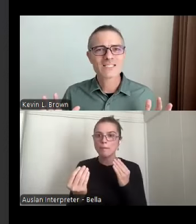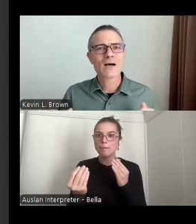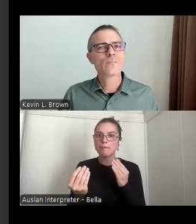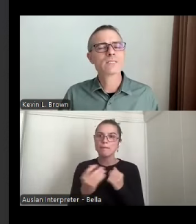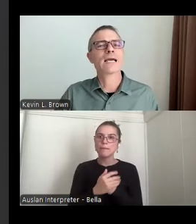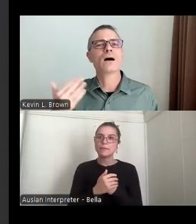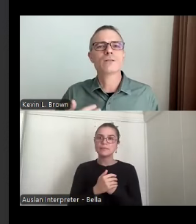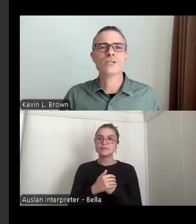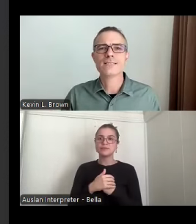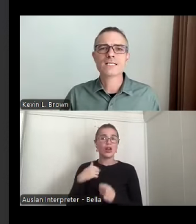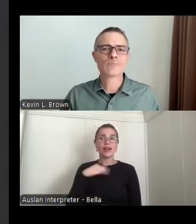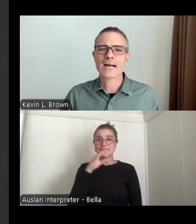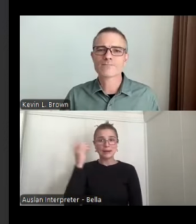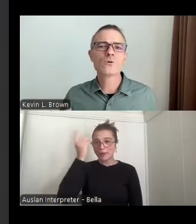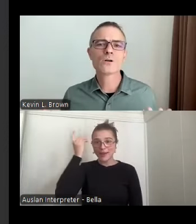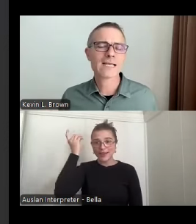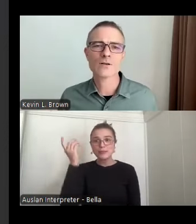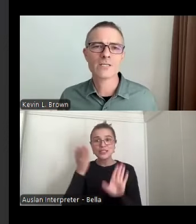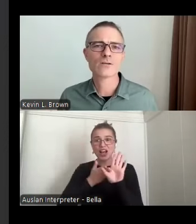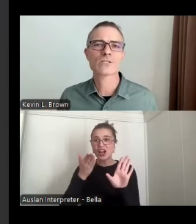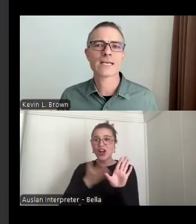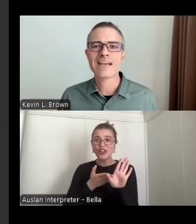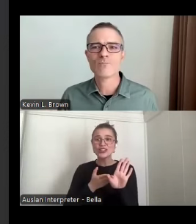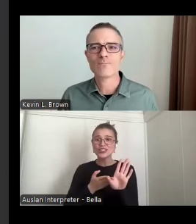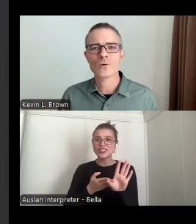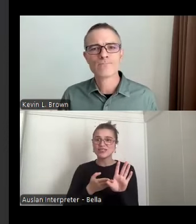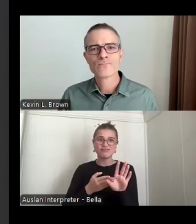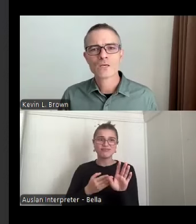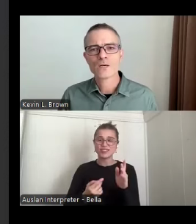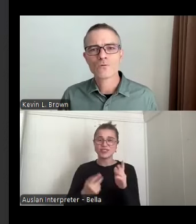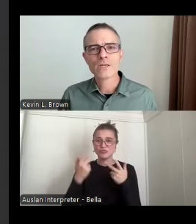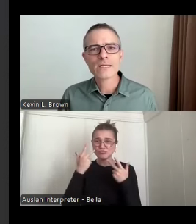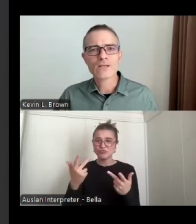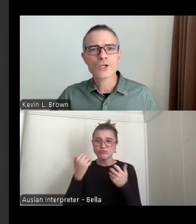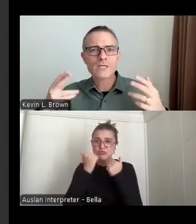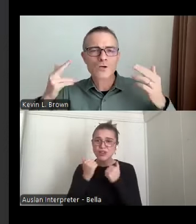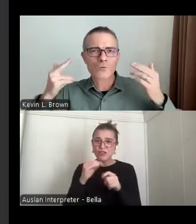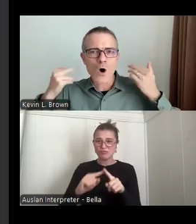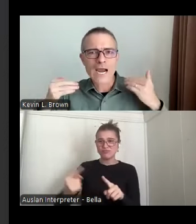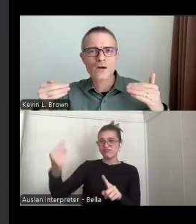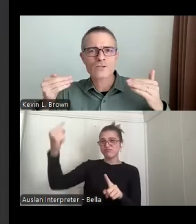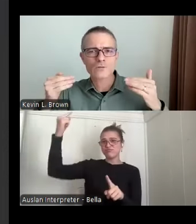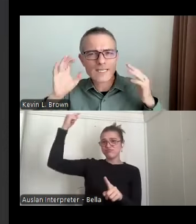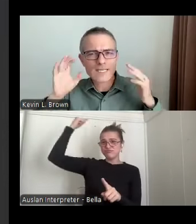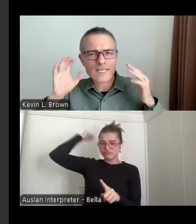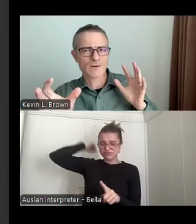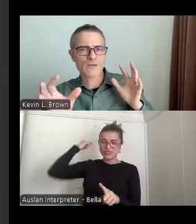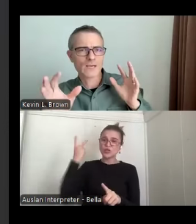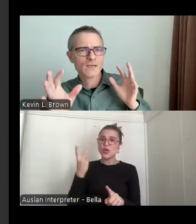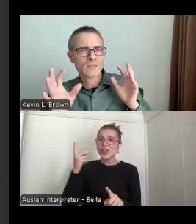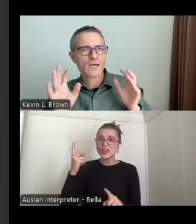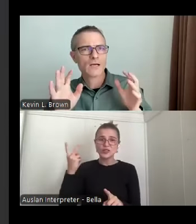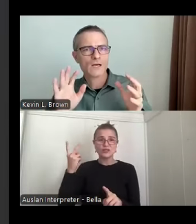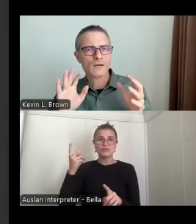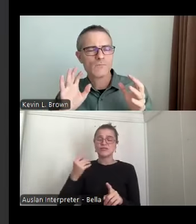make this up. This psychology dates back 200,000 years to cave people. Really, humans are wired to listen to